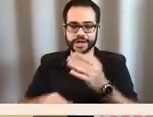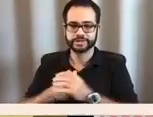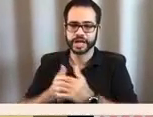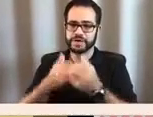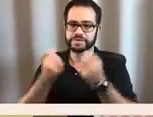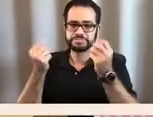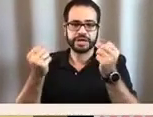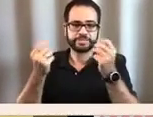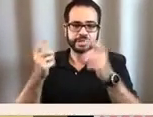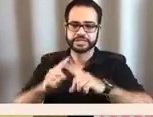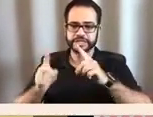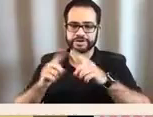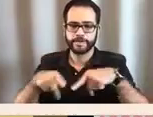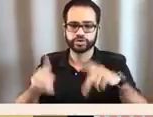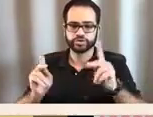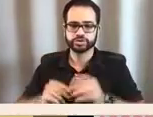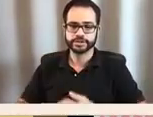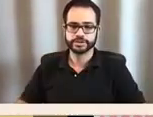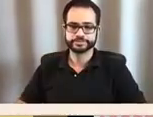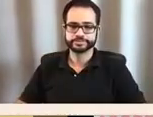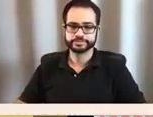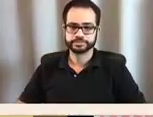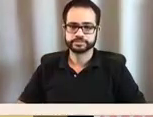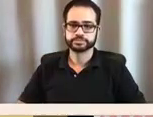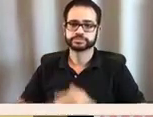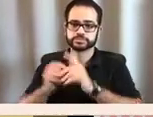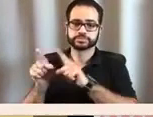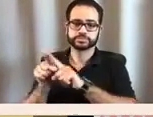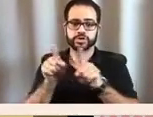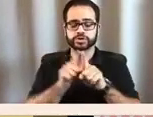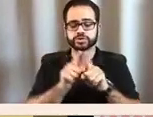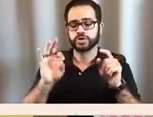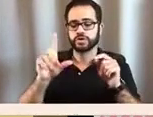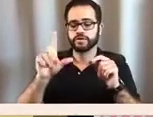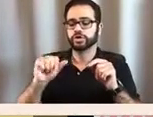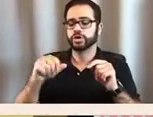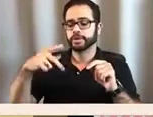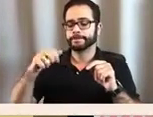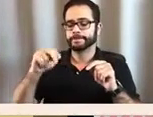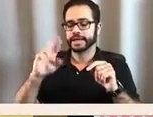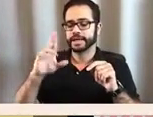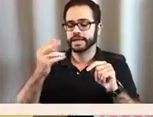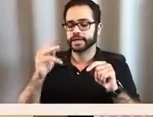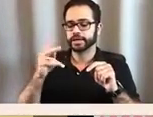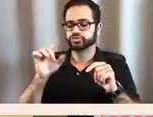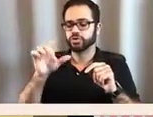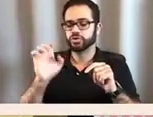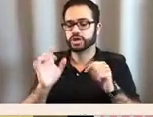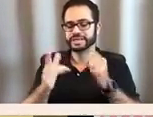Lots of different opportunities. Also, Florida Panhandle Technical College.